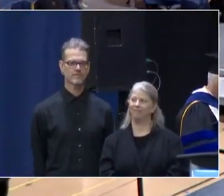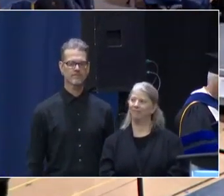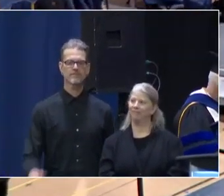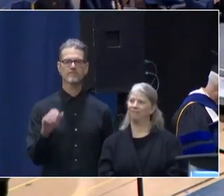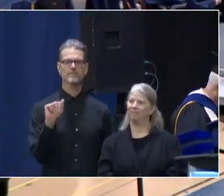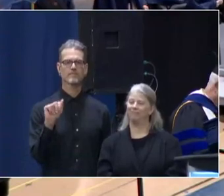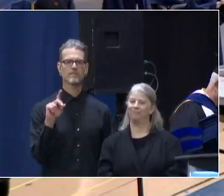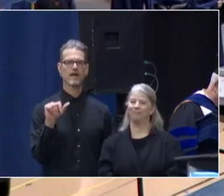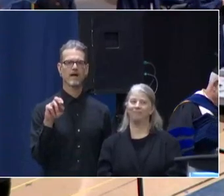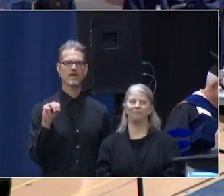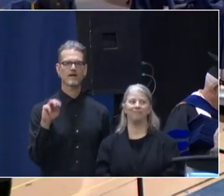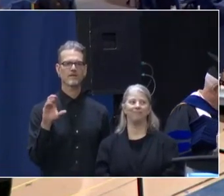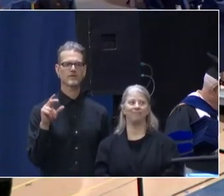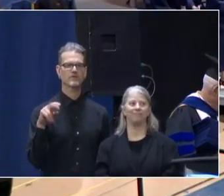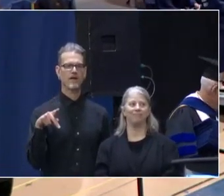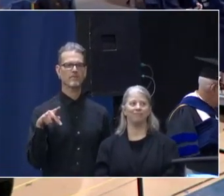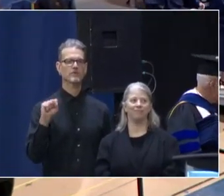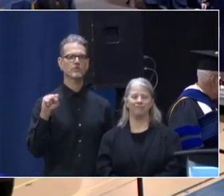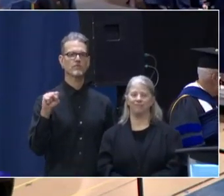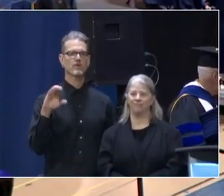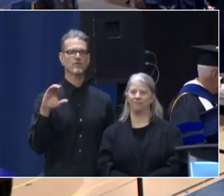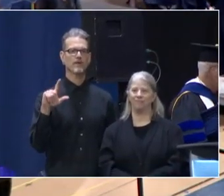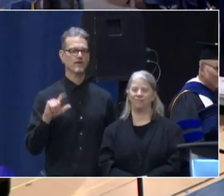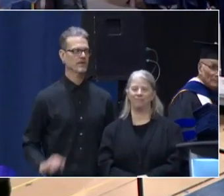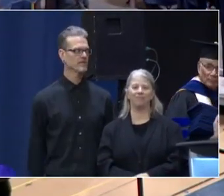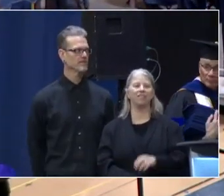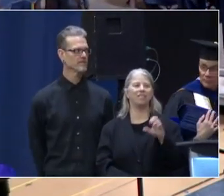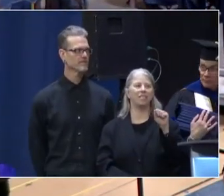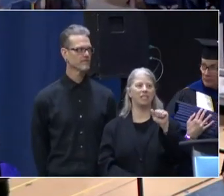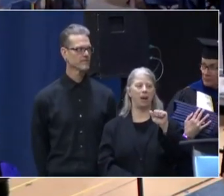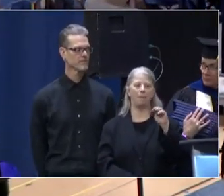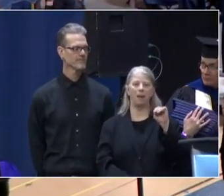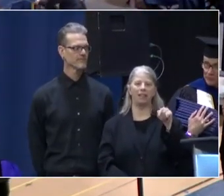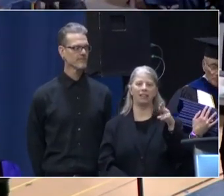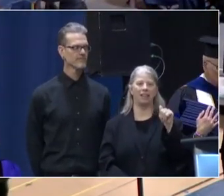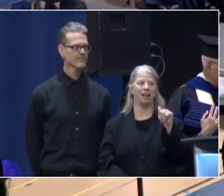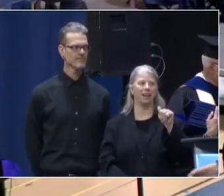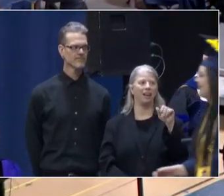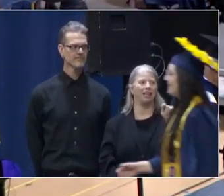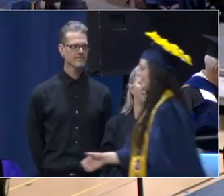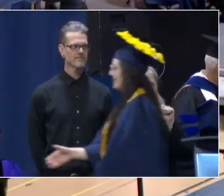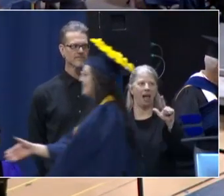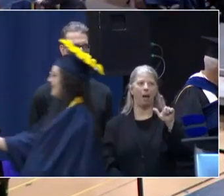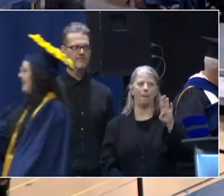Adam Schacht, summa cum laude. Samantha Talbert.